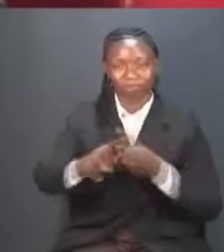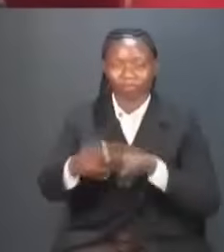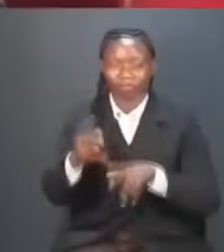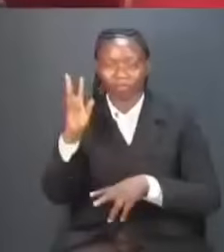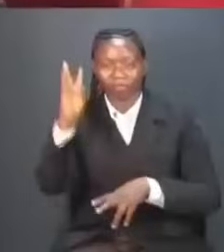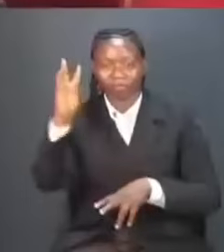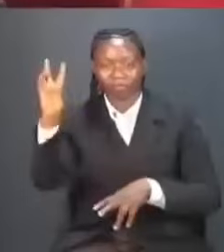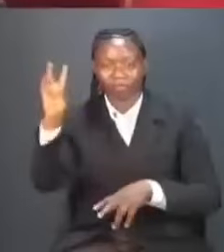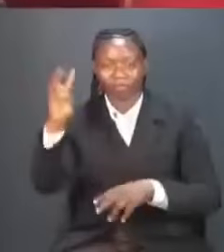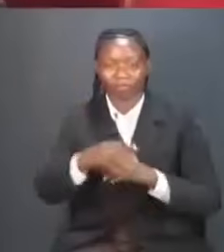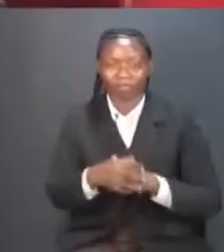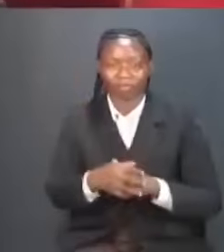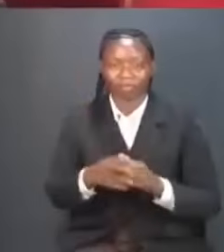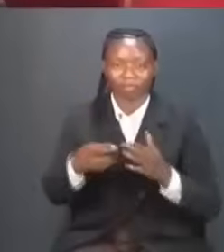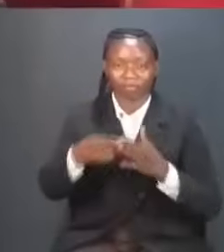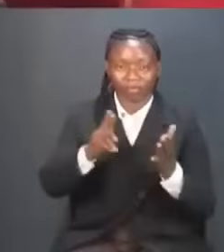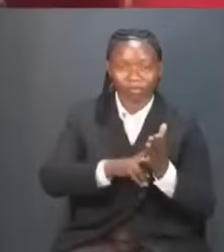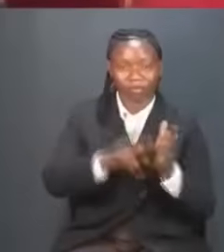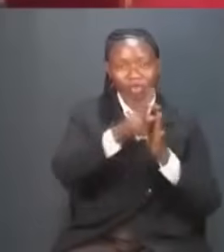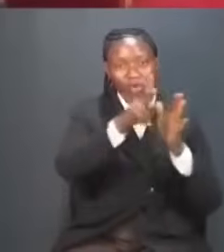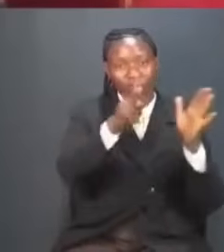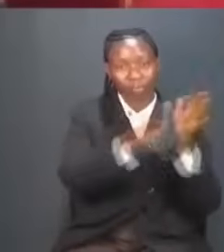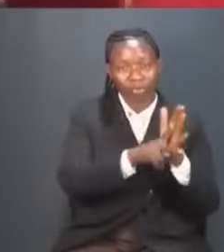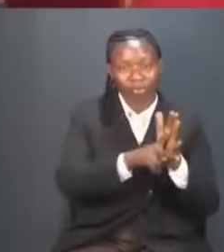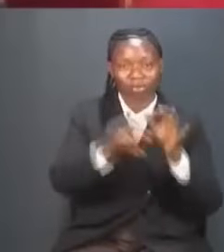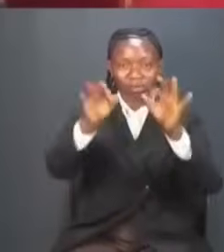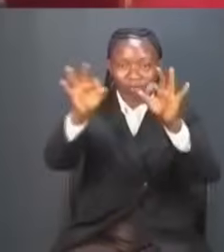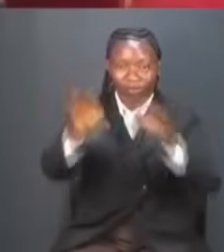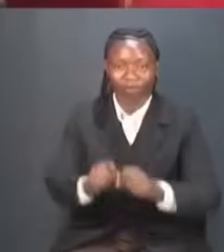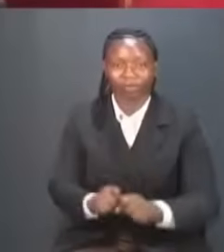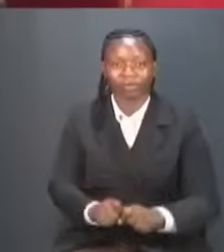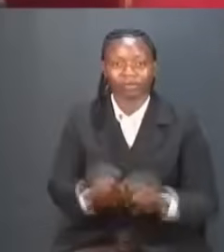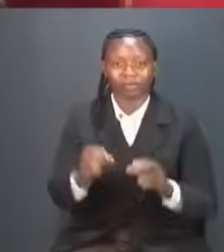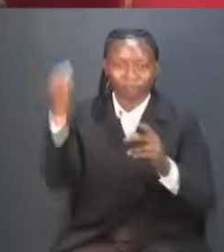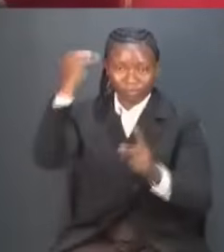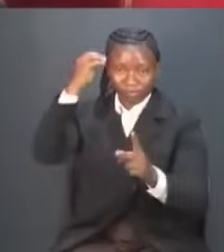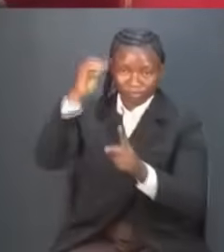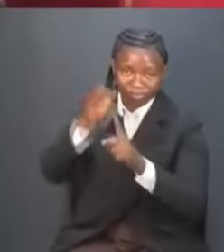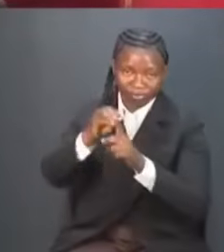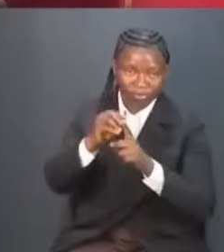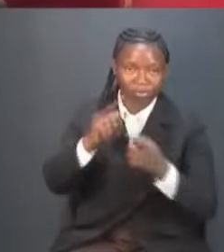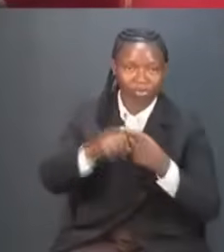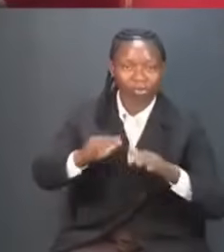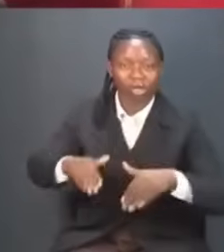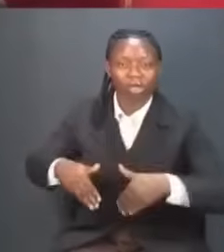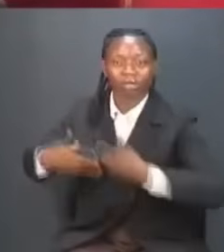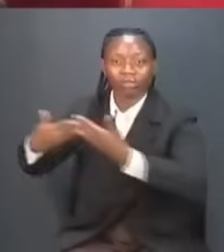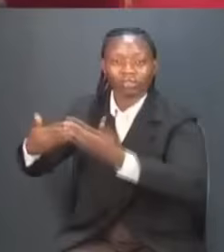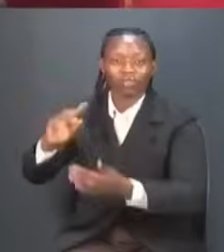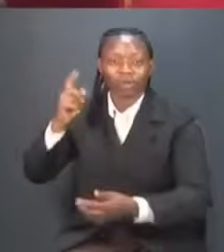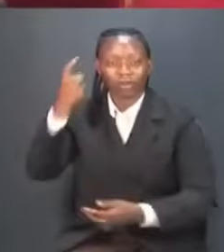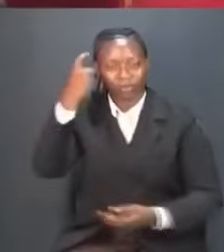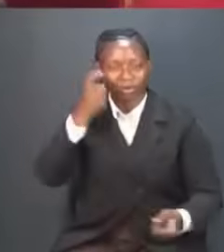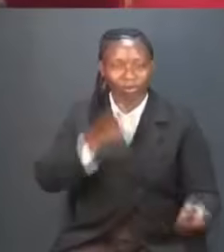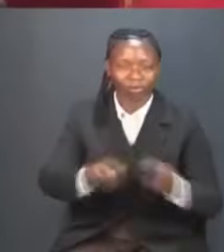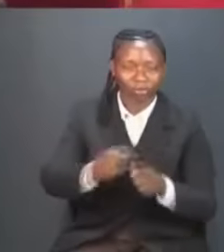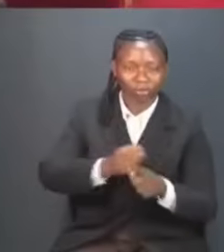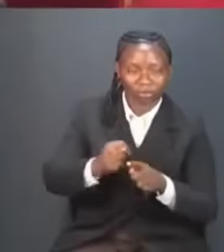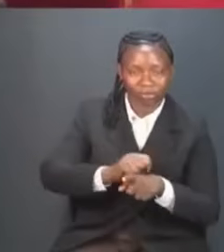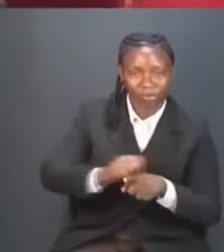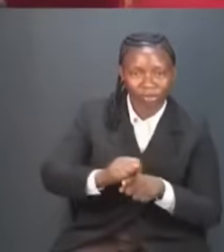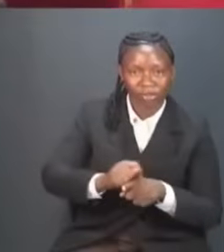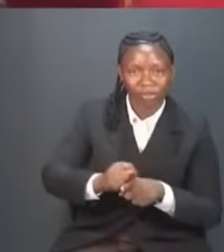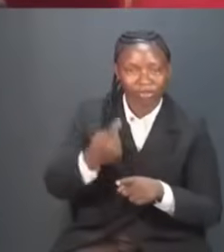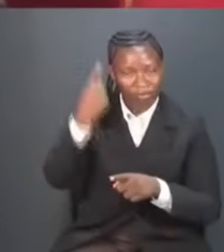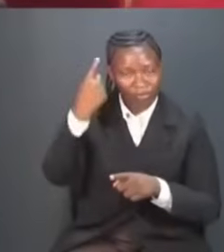6, regulatory and policy framework. The objective of this is to provide governance and enforcement for